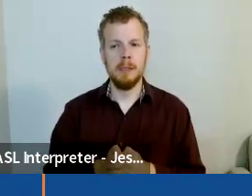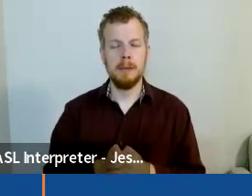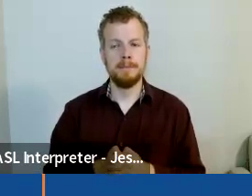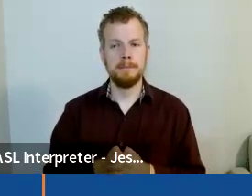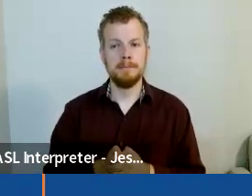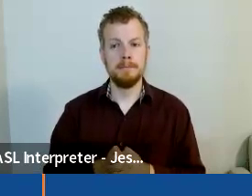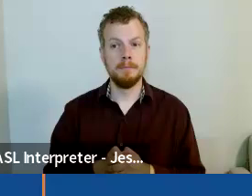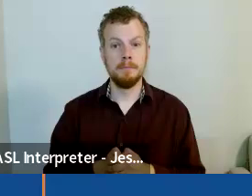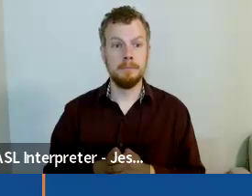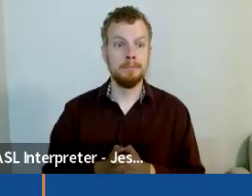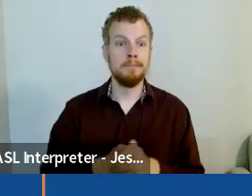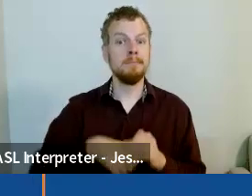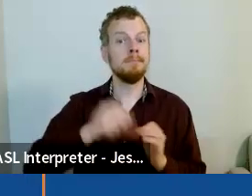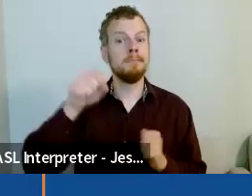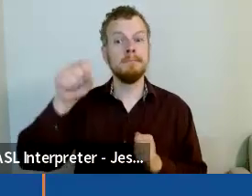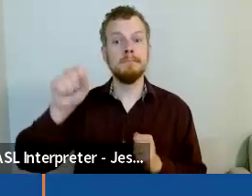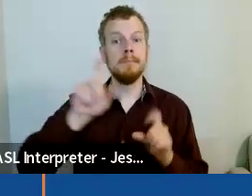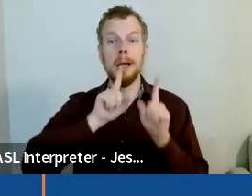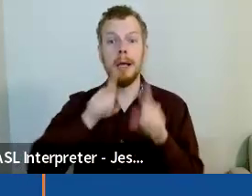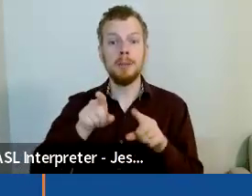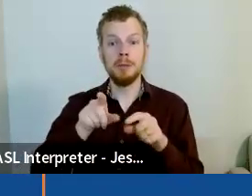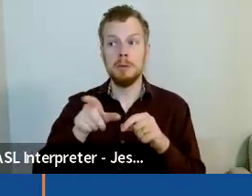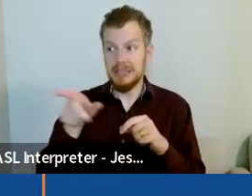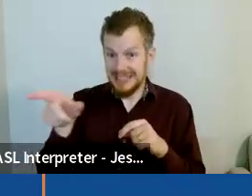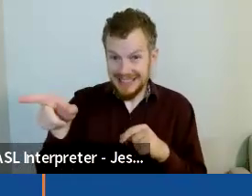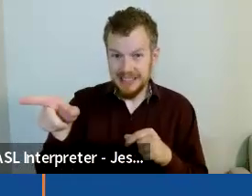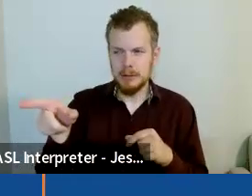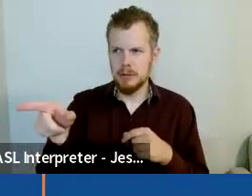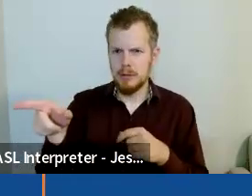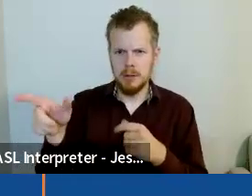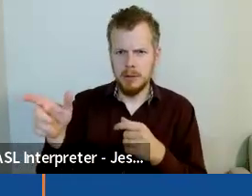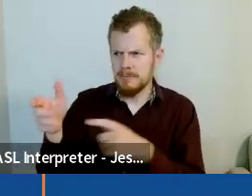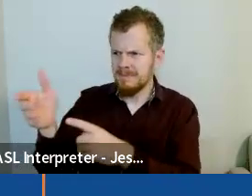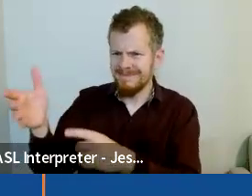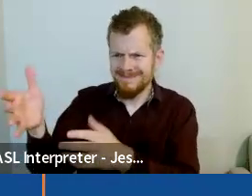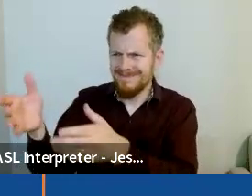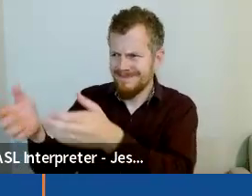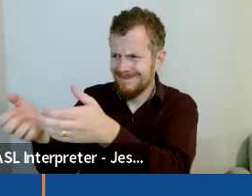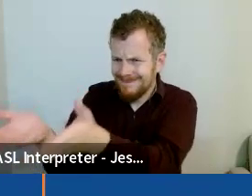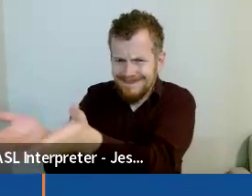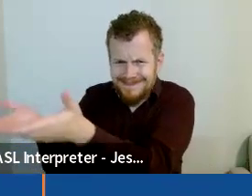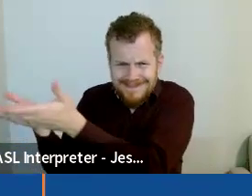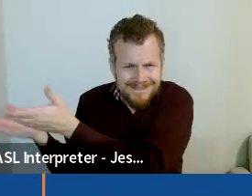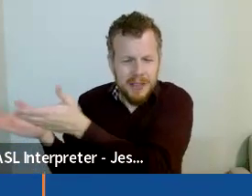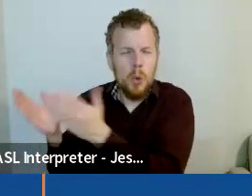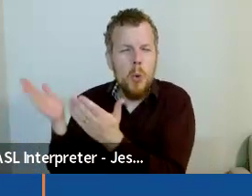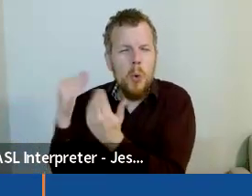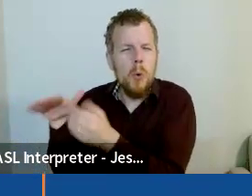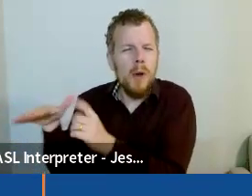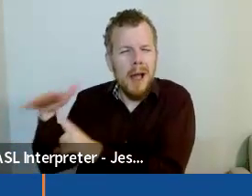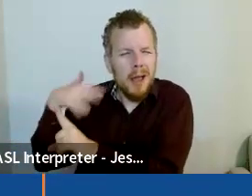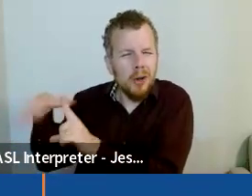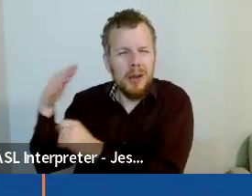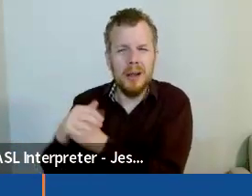So some potential answers here would be to move a person to a cool location, air-conditioned space, or